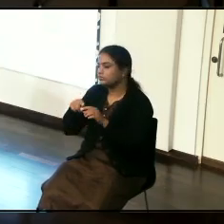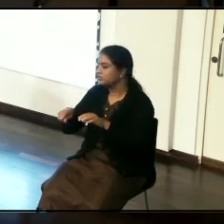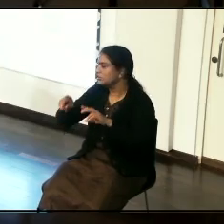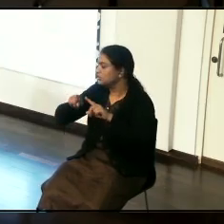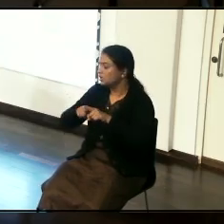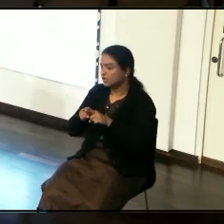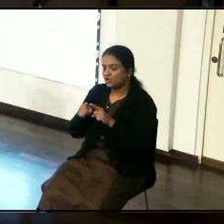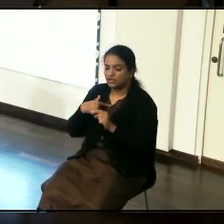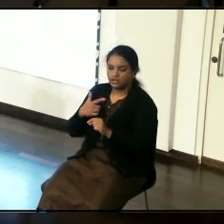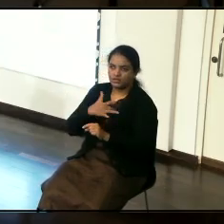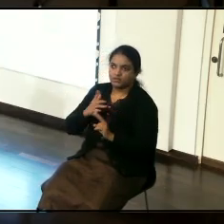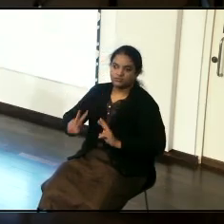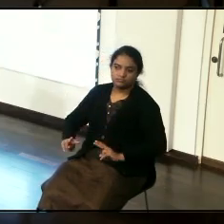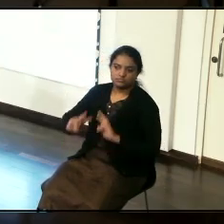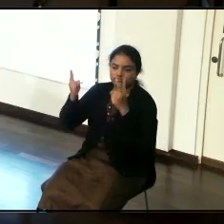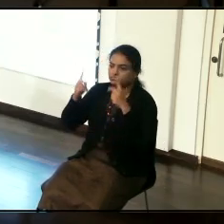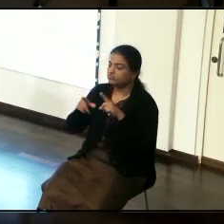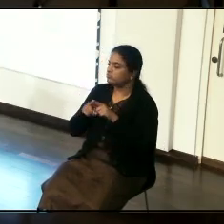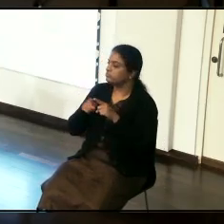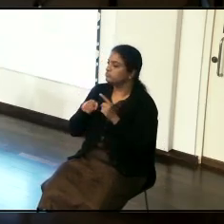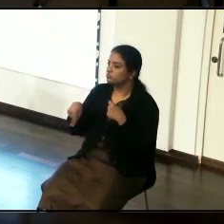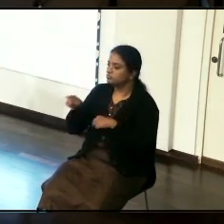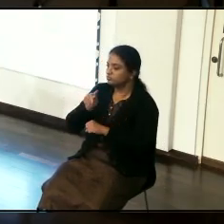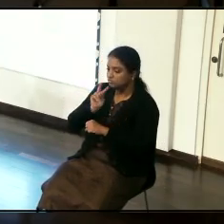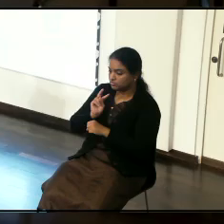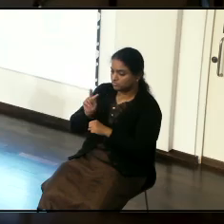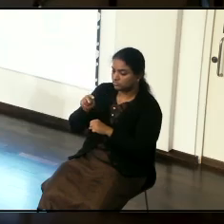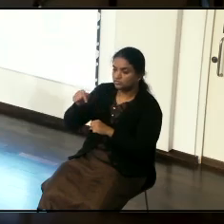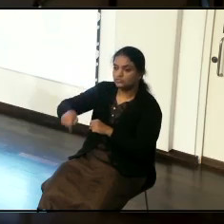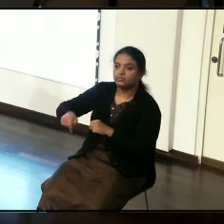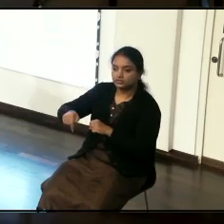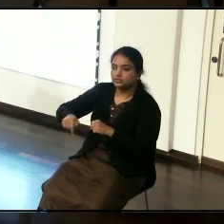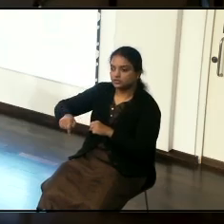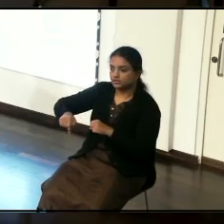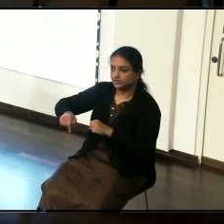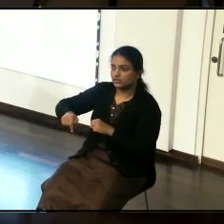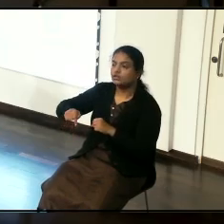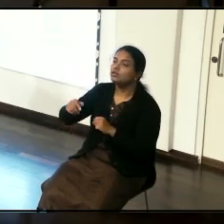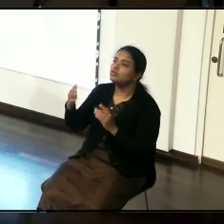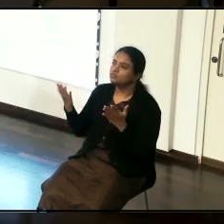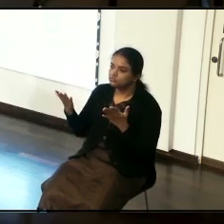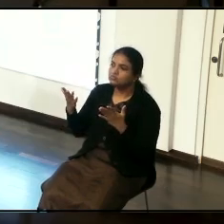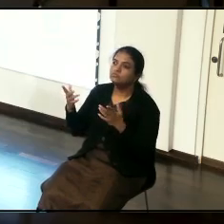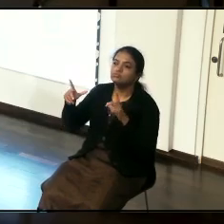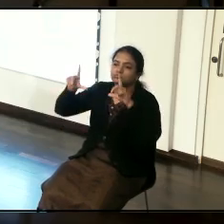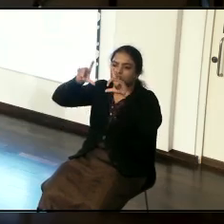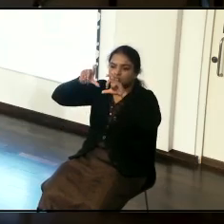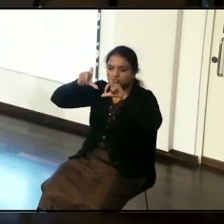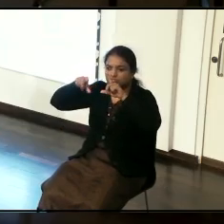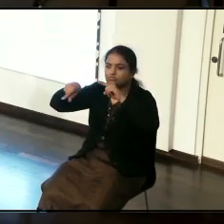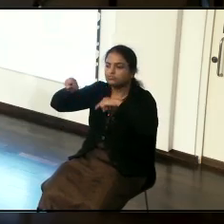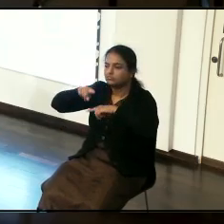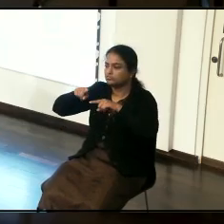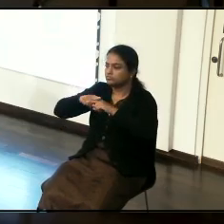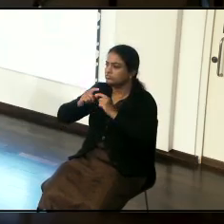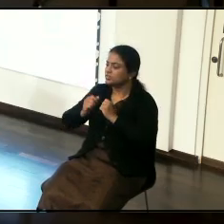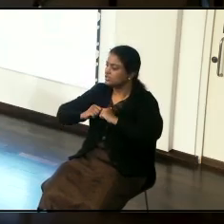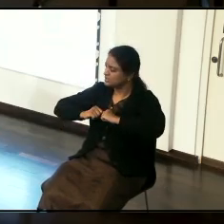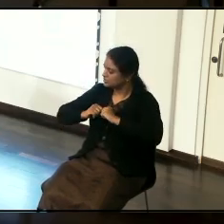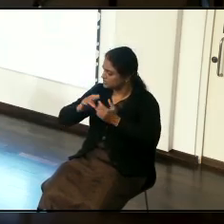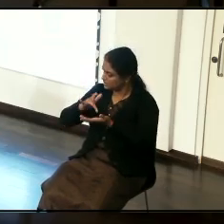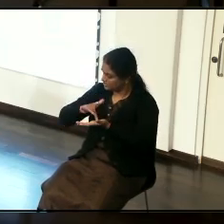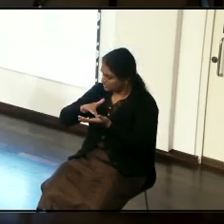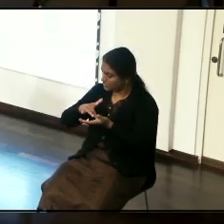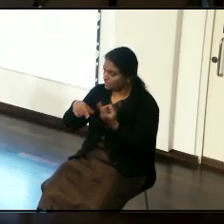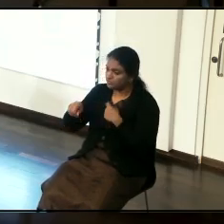different from what you see here today. In that, they were mostly photographs of the spaces, the architectural